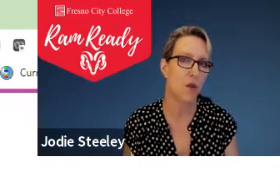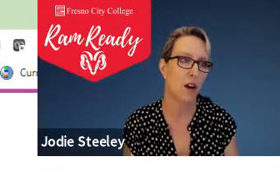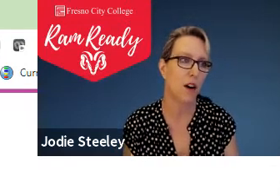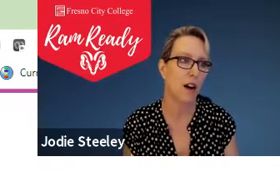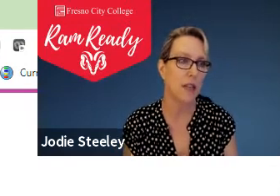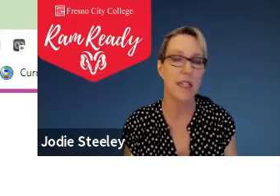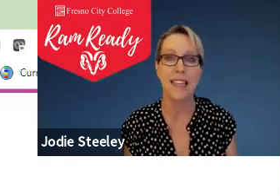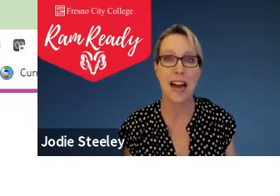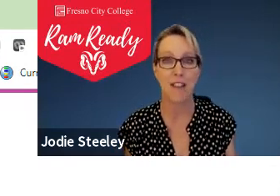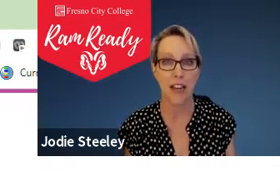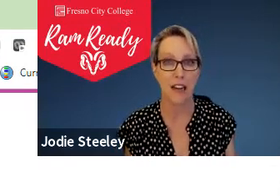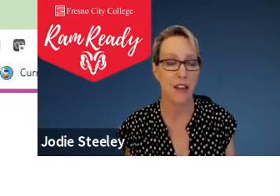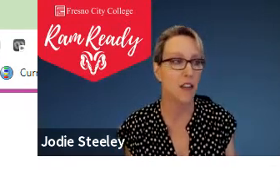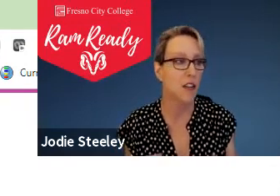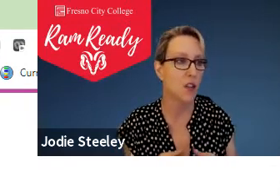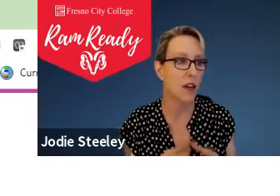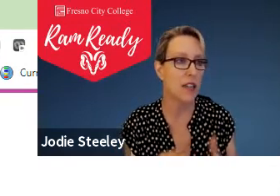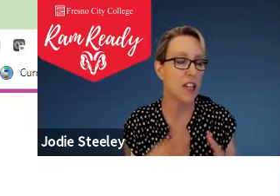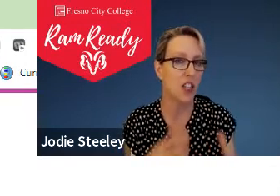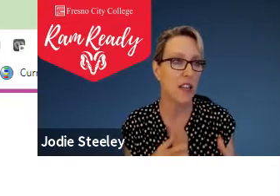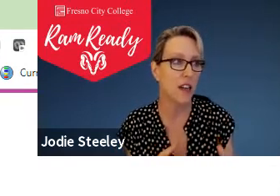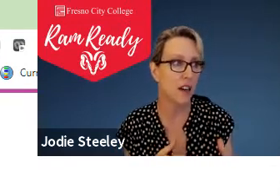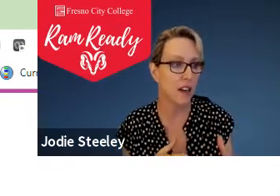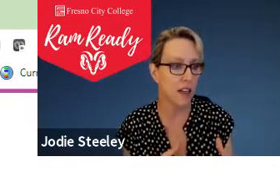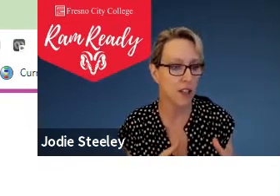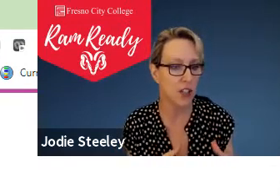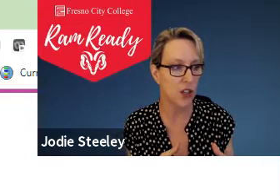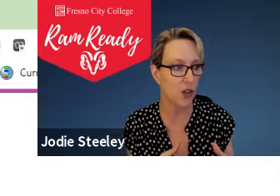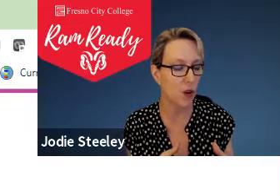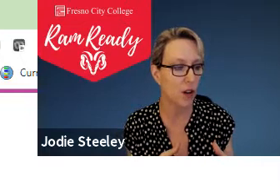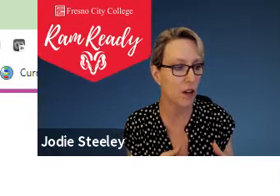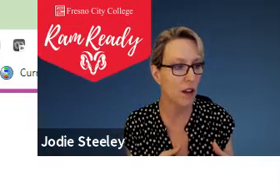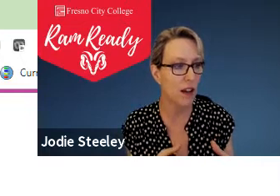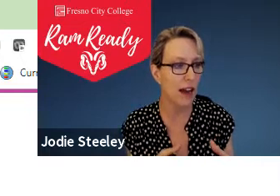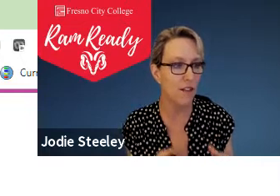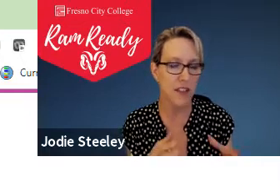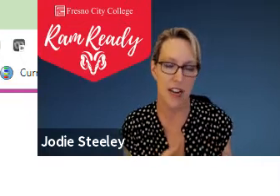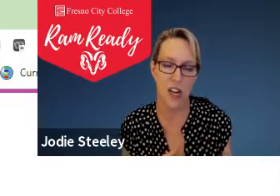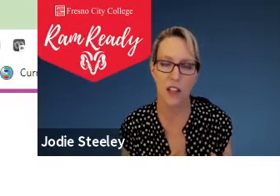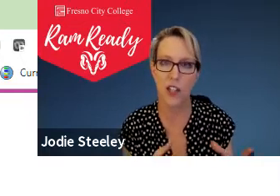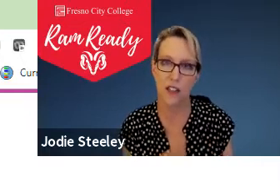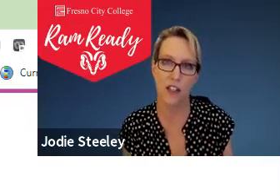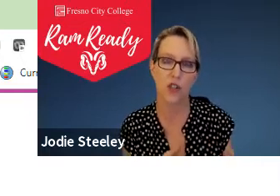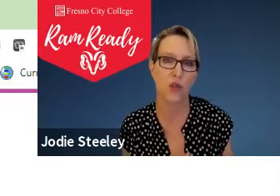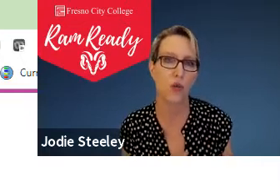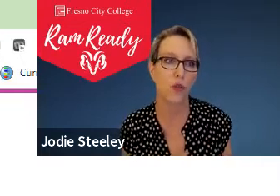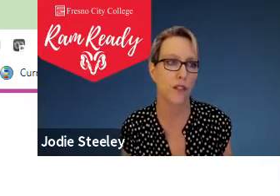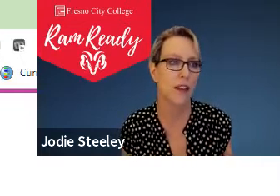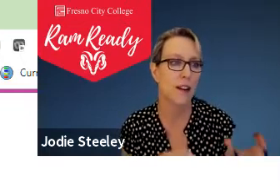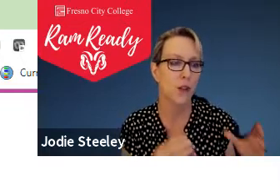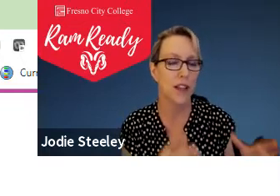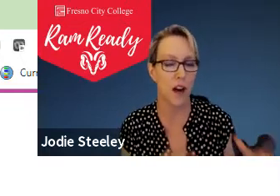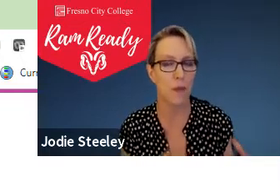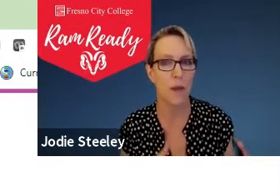little more easy to navigate. So our intention here is to have the technology and digital